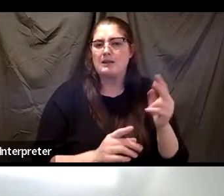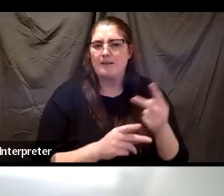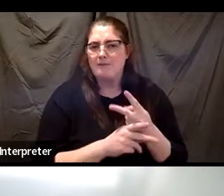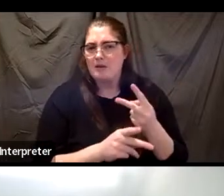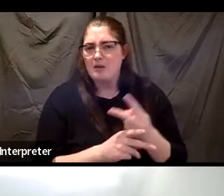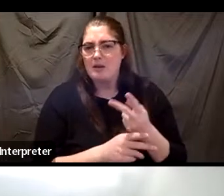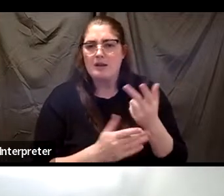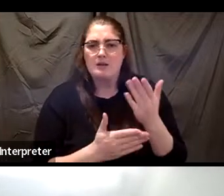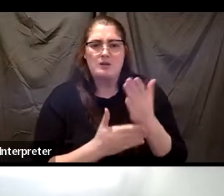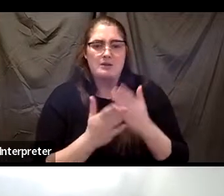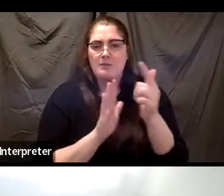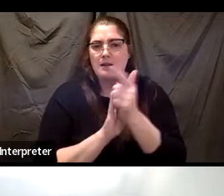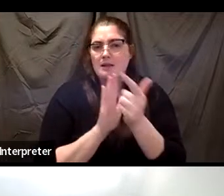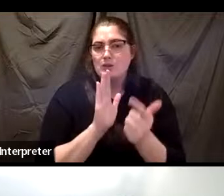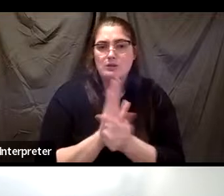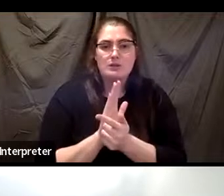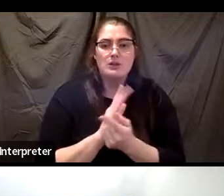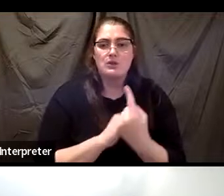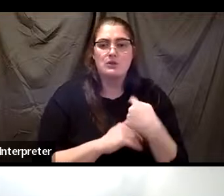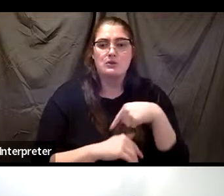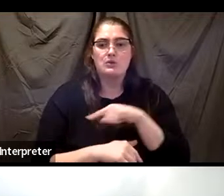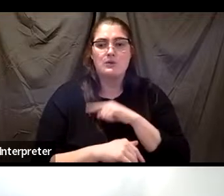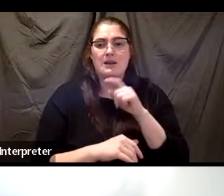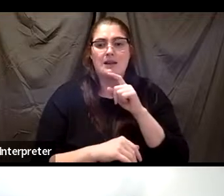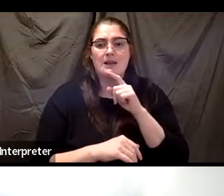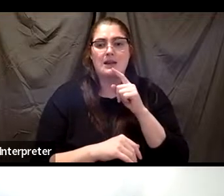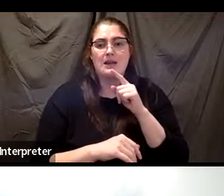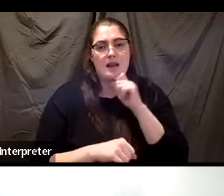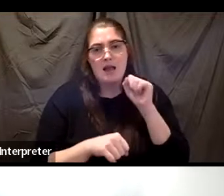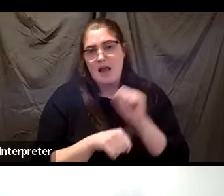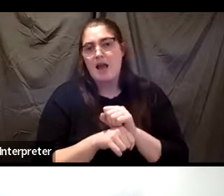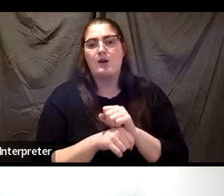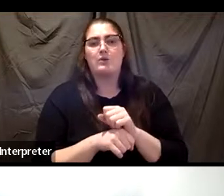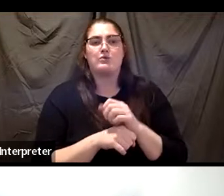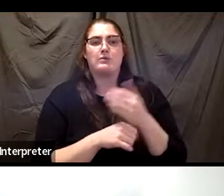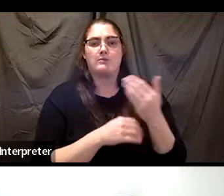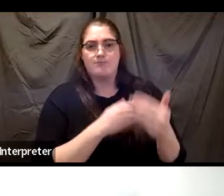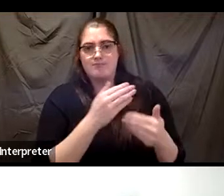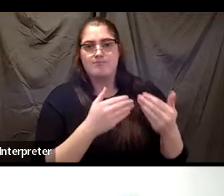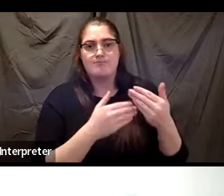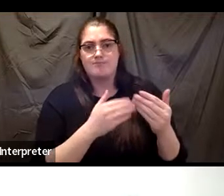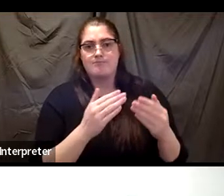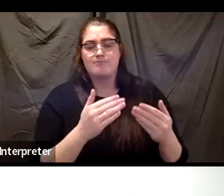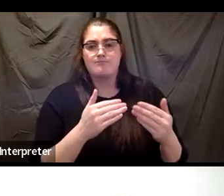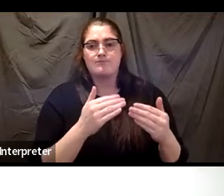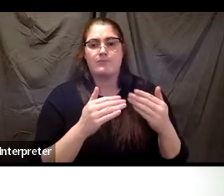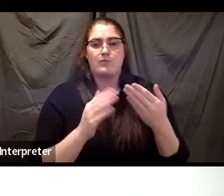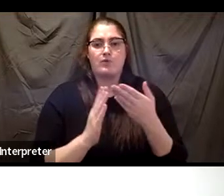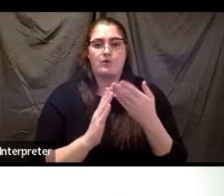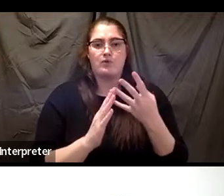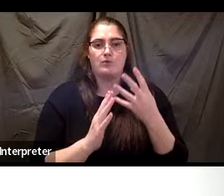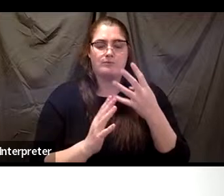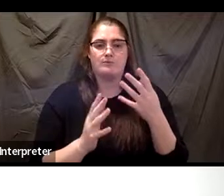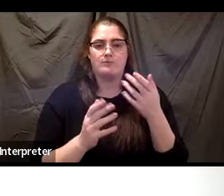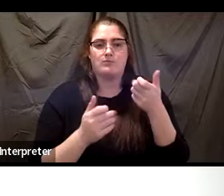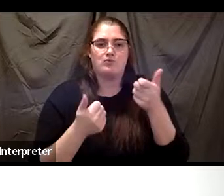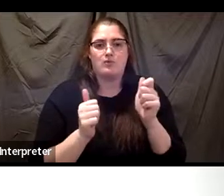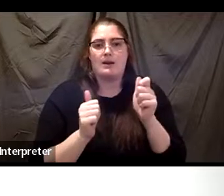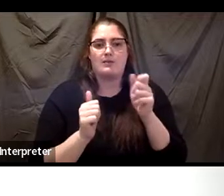some legislation that we can actually push towards to deter these type of things from happening, as well